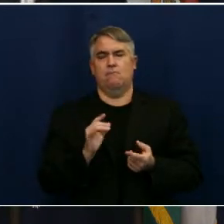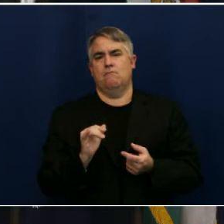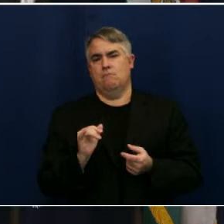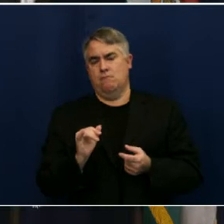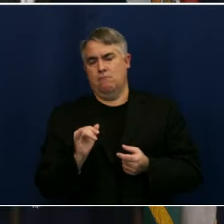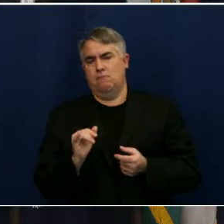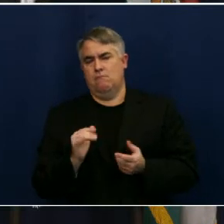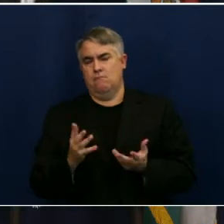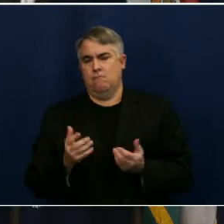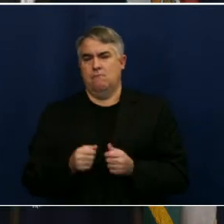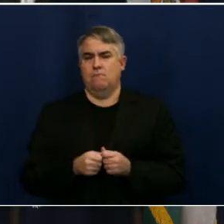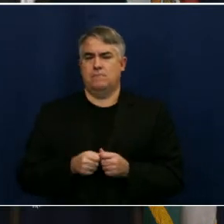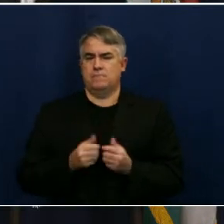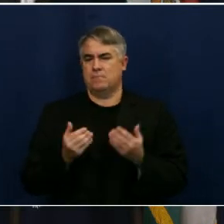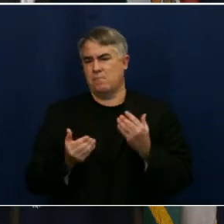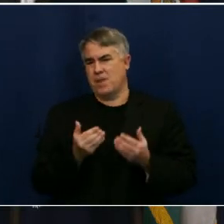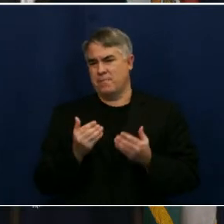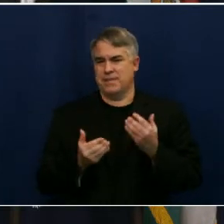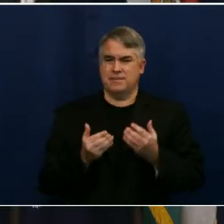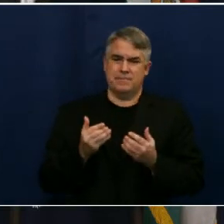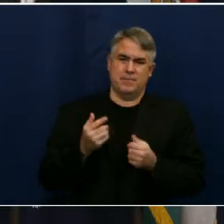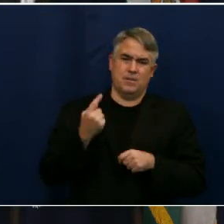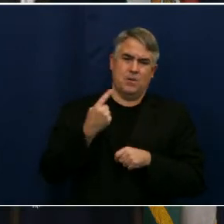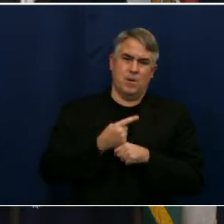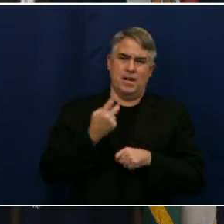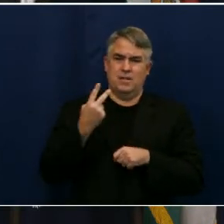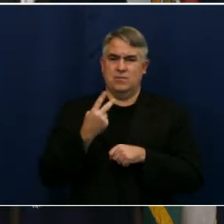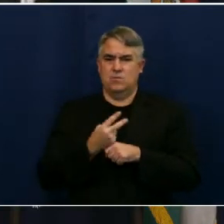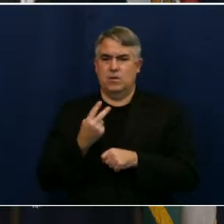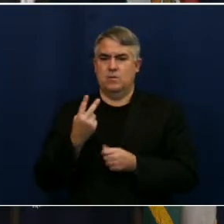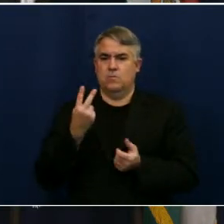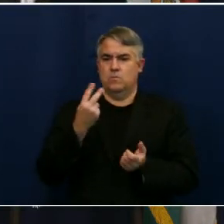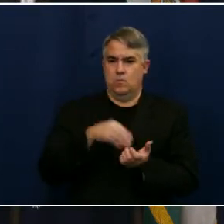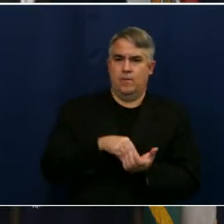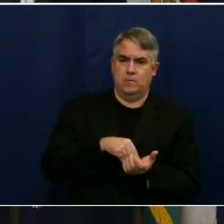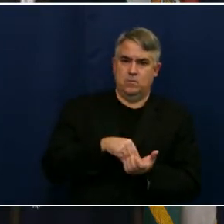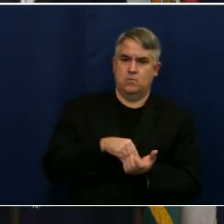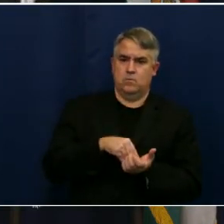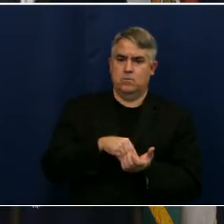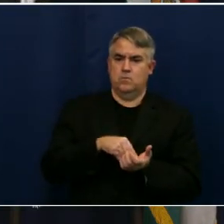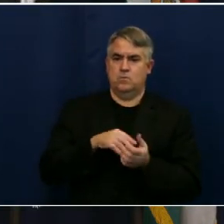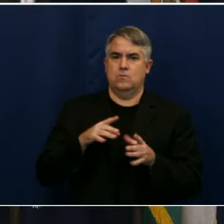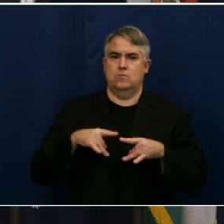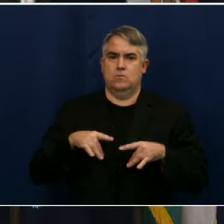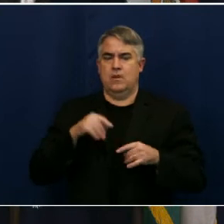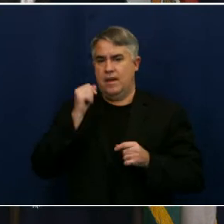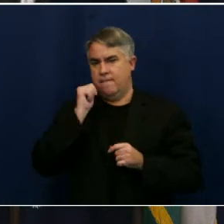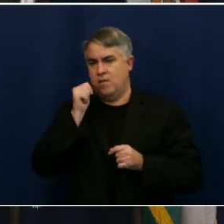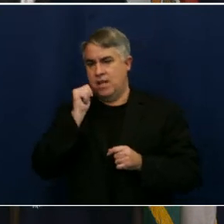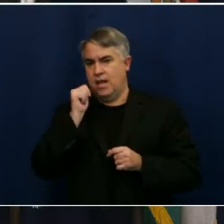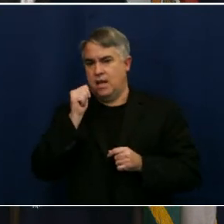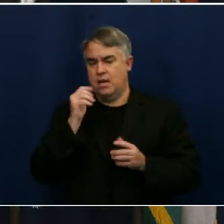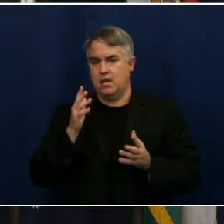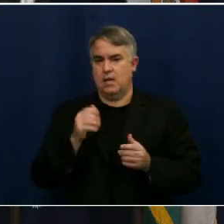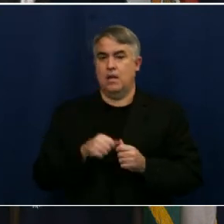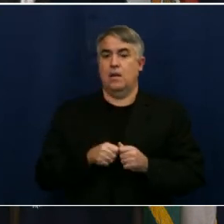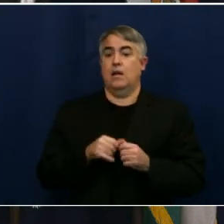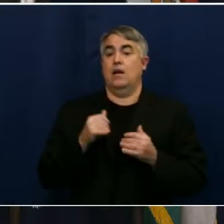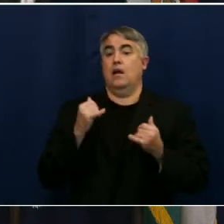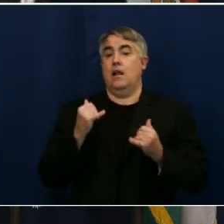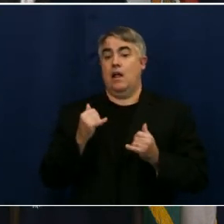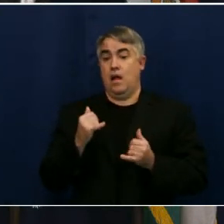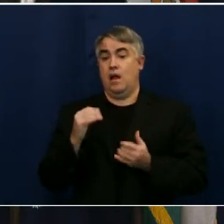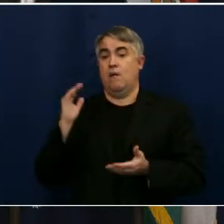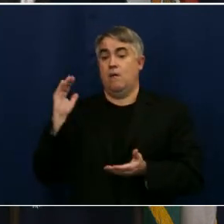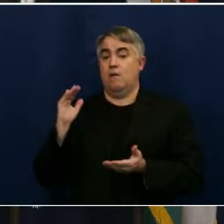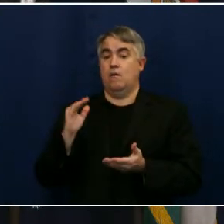maybe 1 or 2 days in the 2,000, but most days in the 1,000. So overall, those cases are going down,